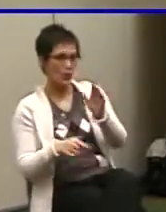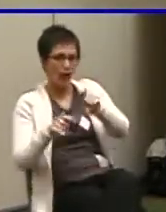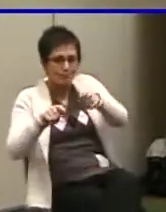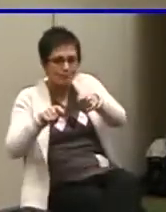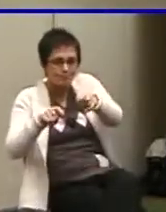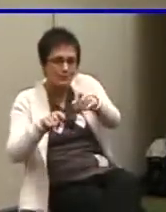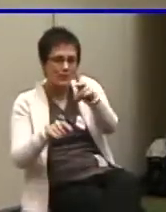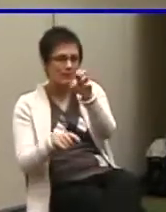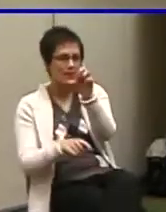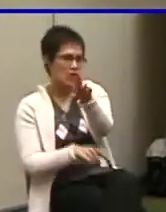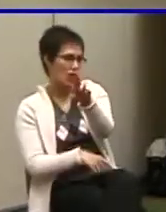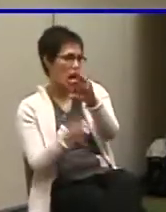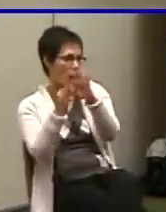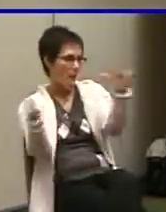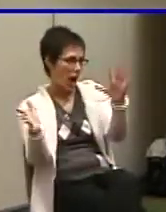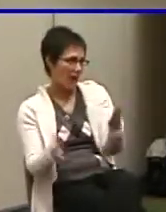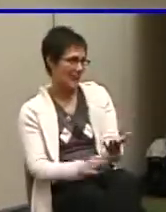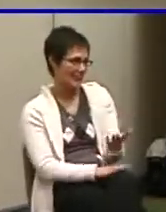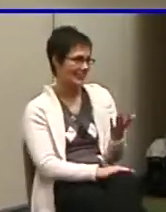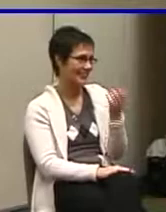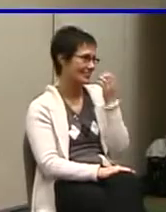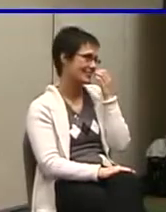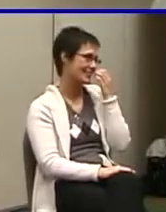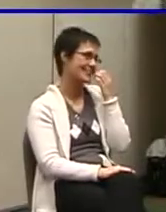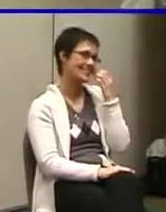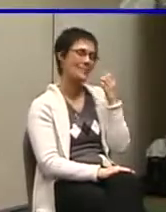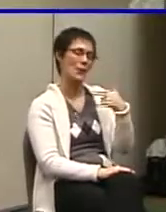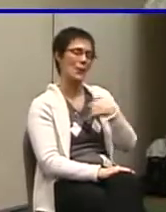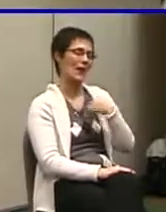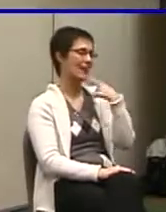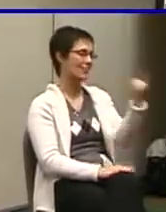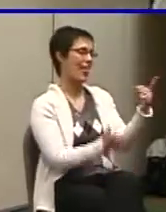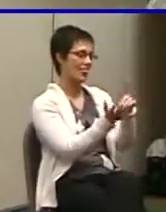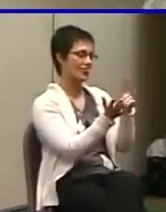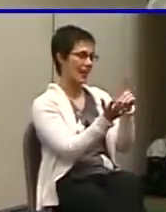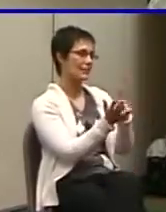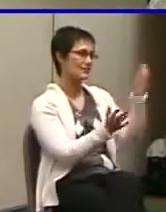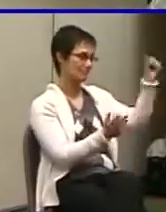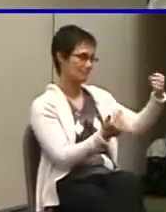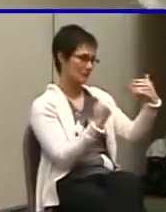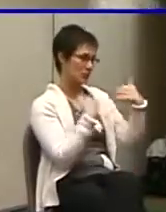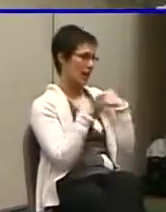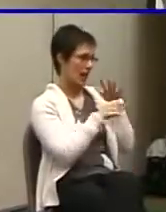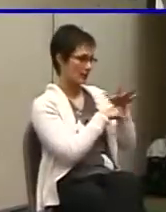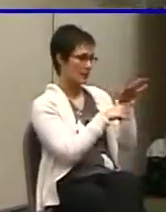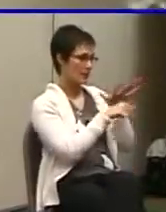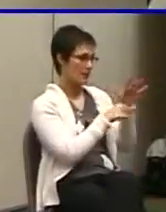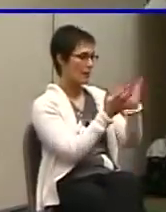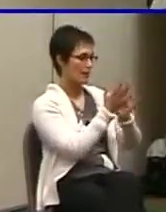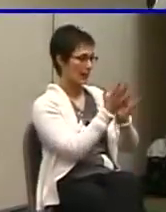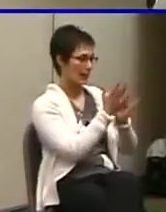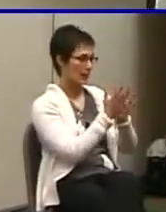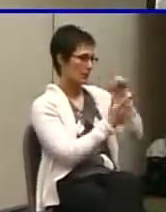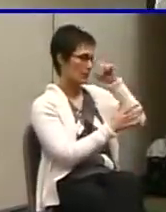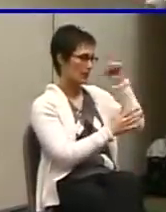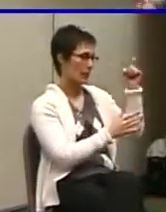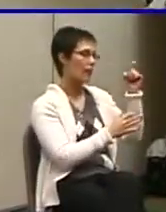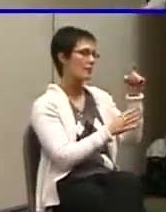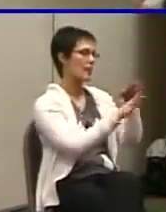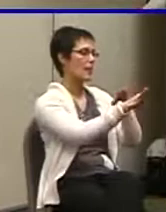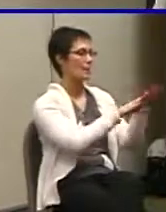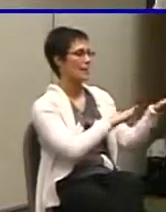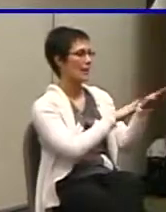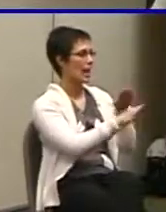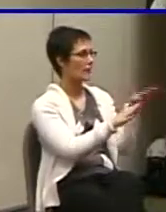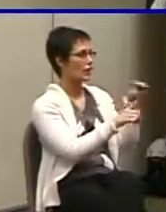VCR? Right? So when I tell the doctor, yes, she has enough medication, it's when the behavior is impacted. By the